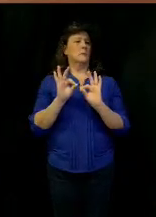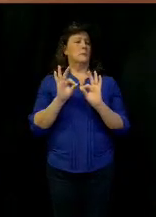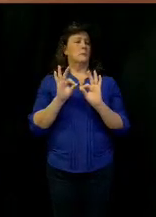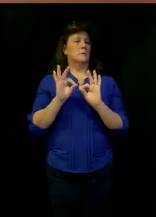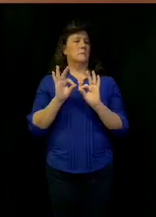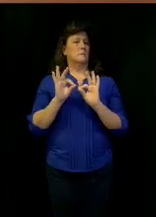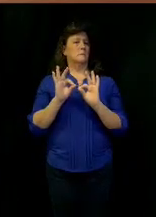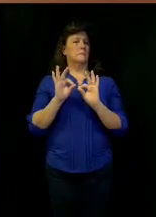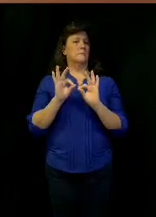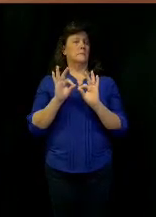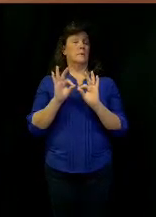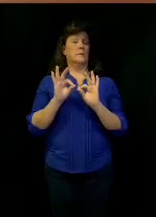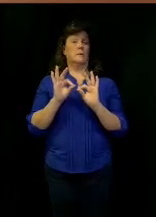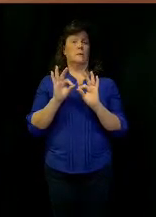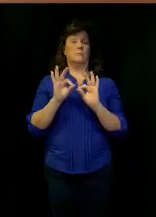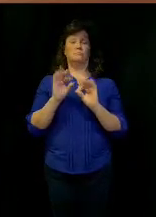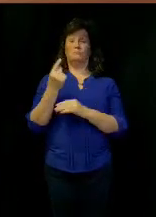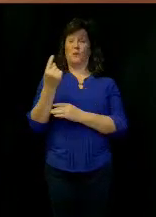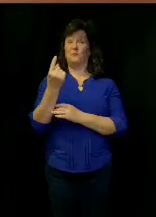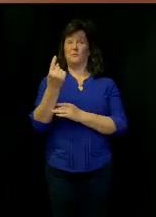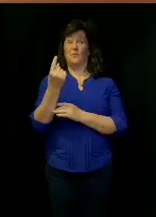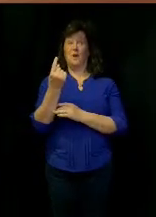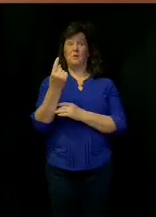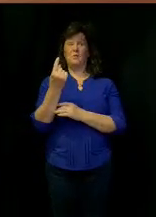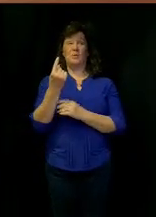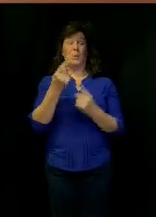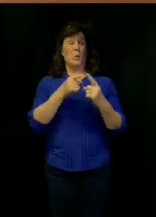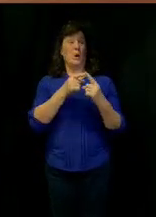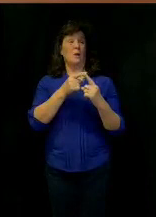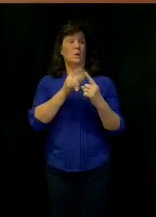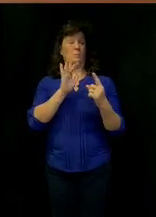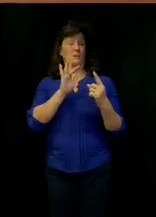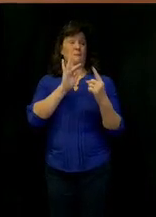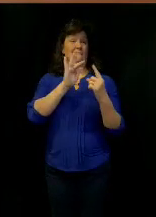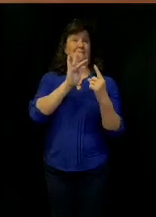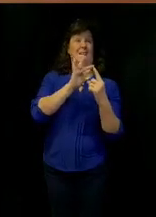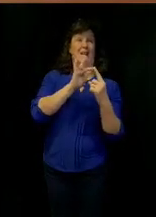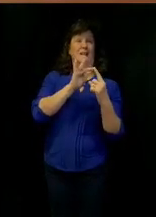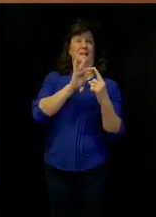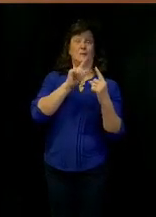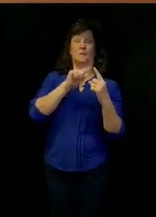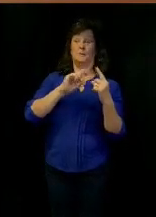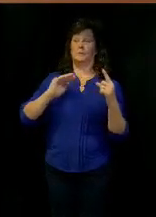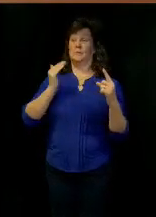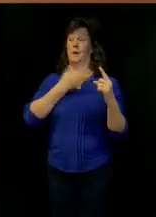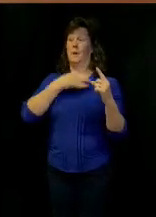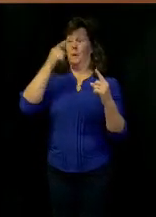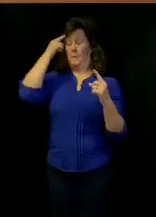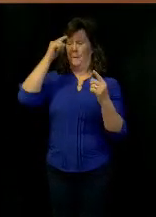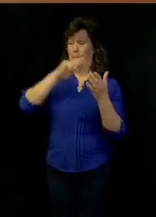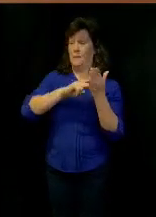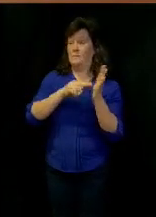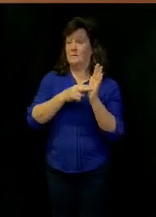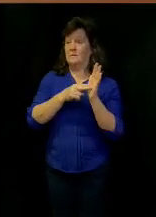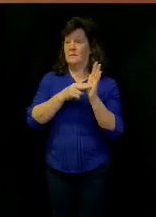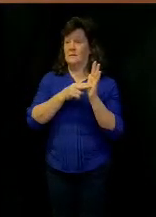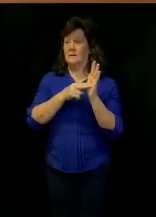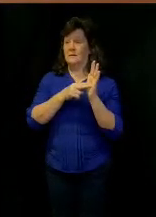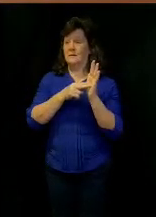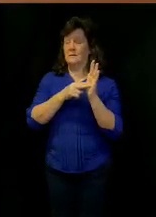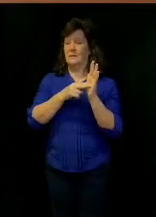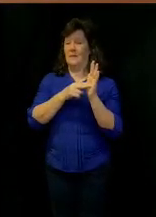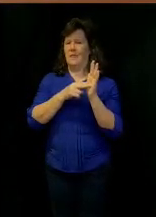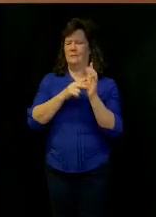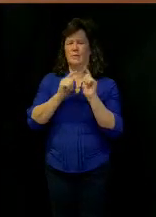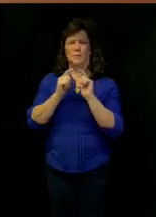Why is it so important? Number one, it's this. It connects us to our purpose. This is huge. You got to stay